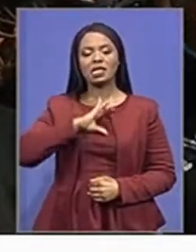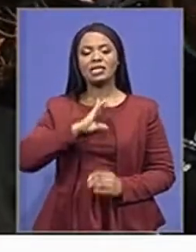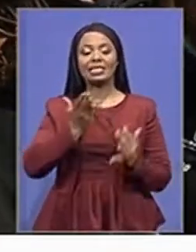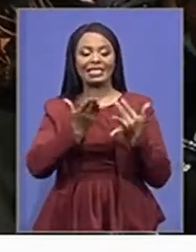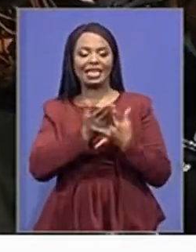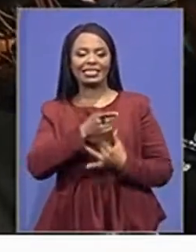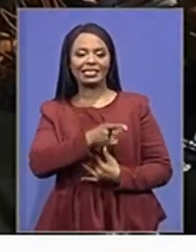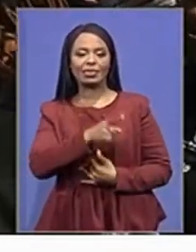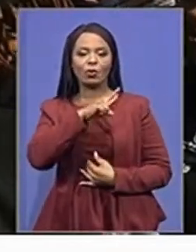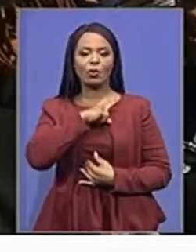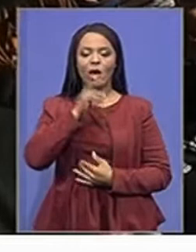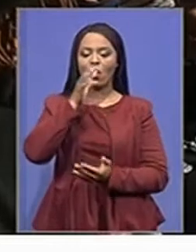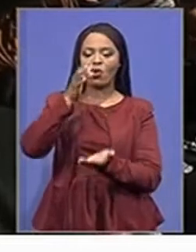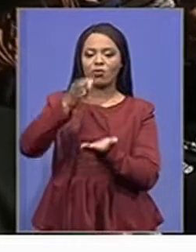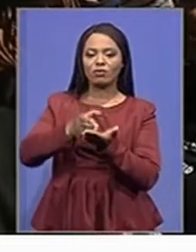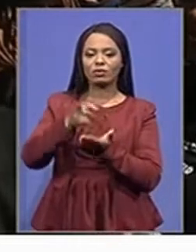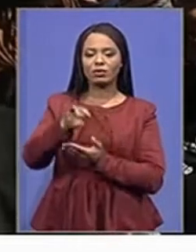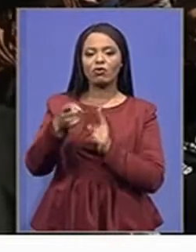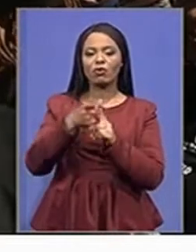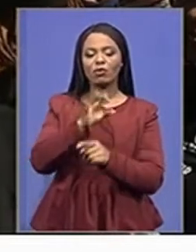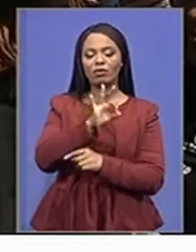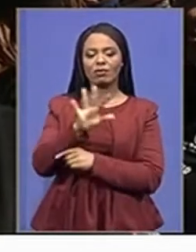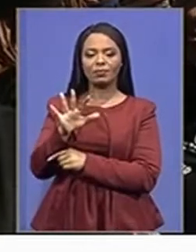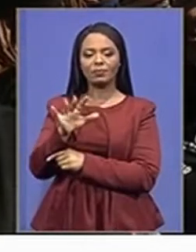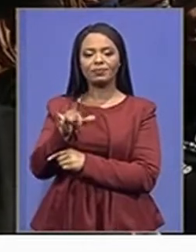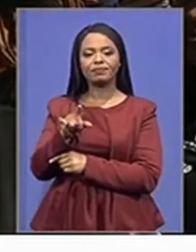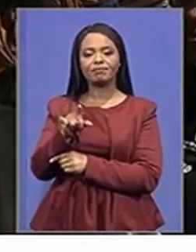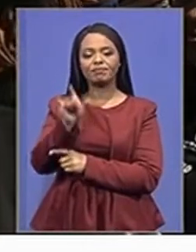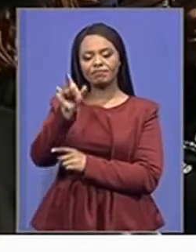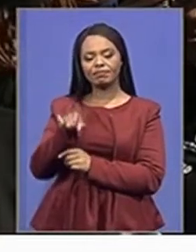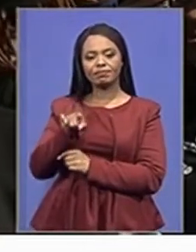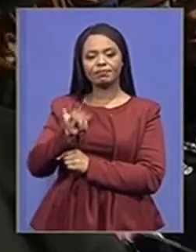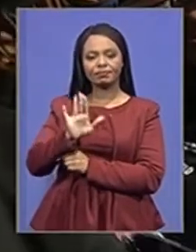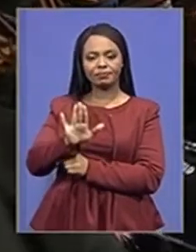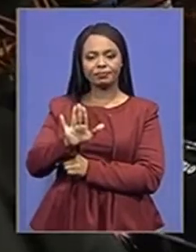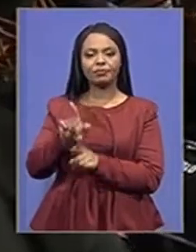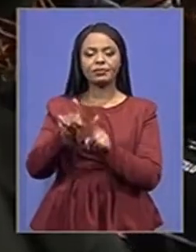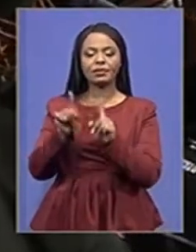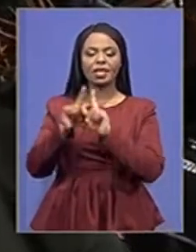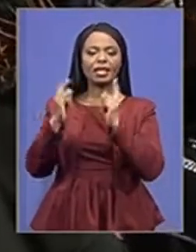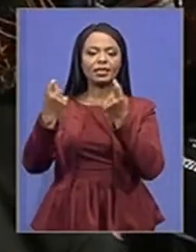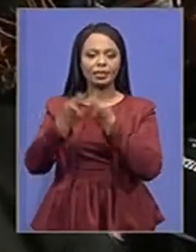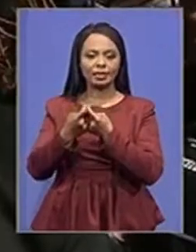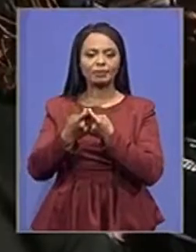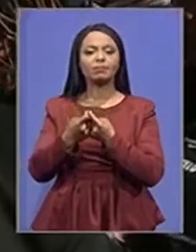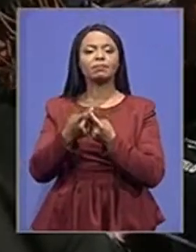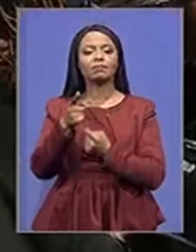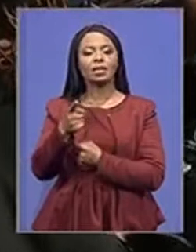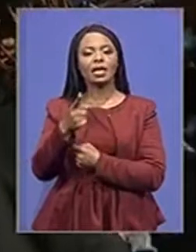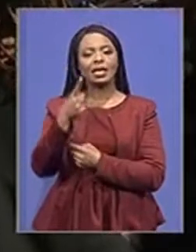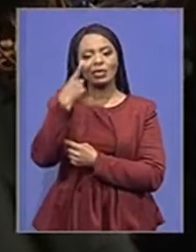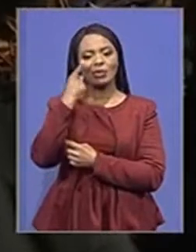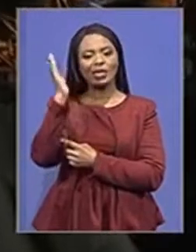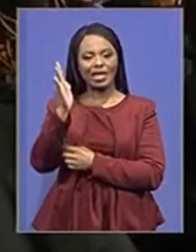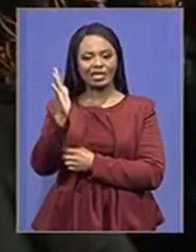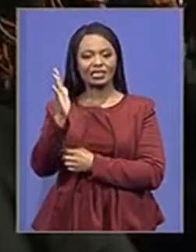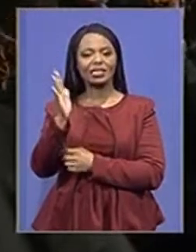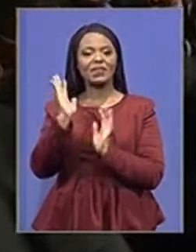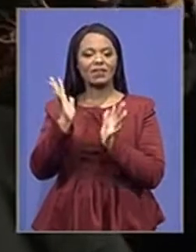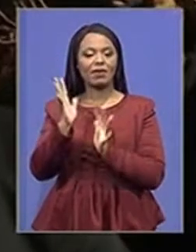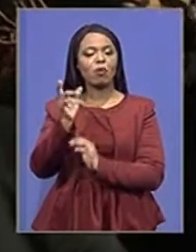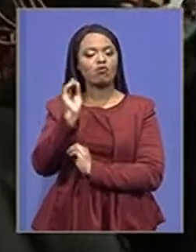case. We do have a confession from the 25-year-old accused, and also we do have statements from